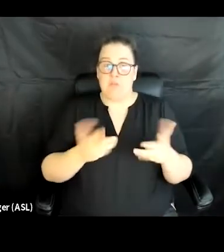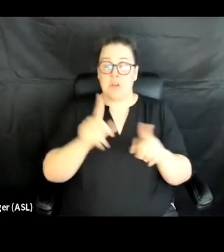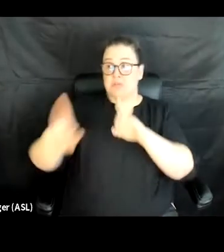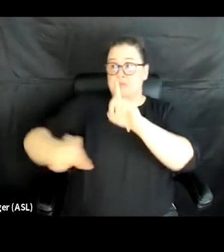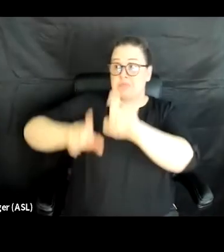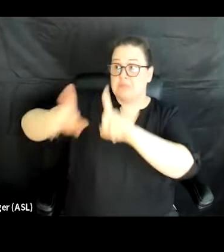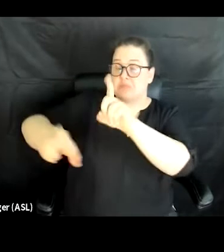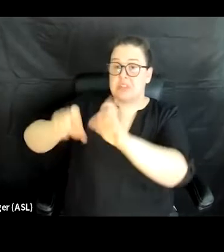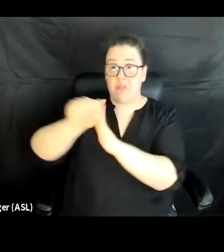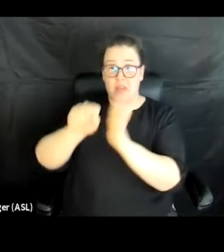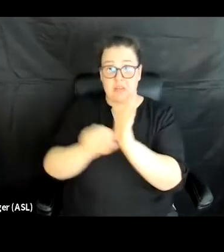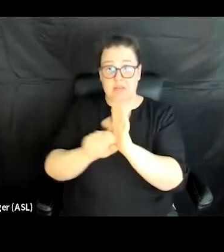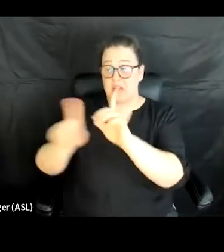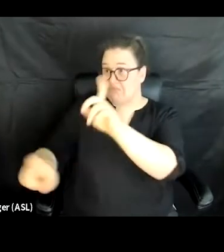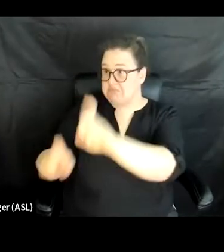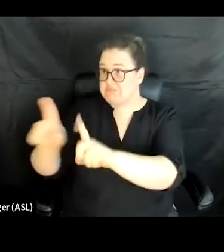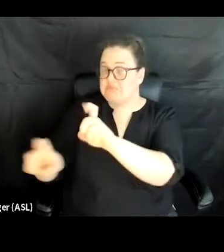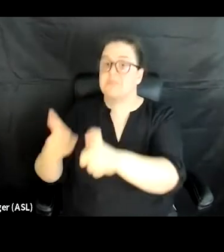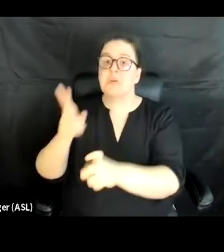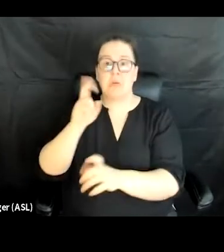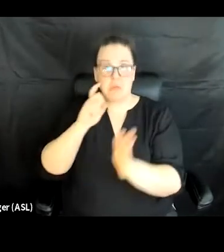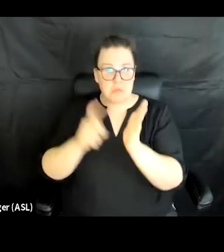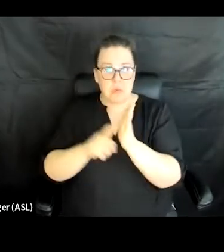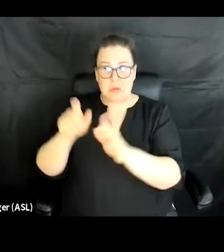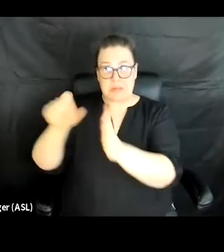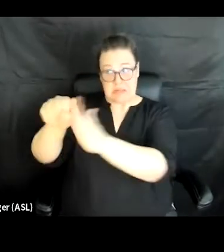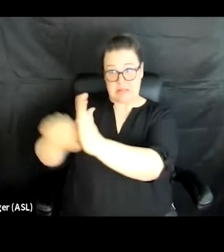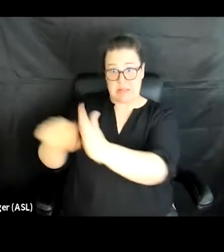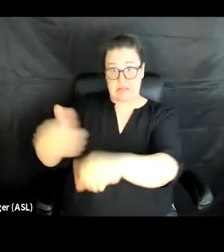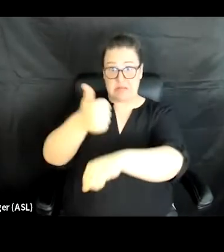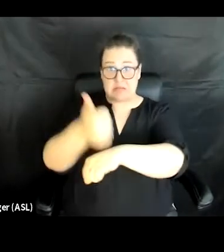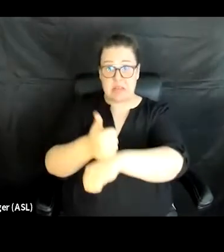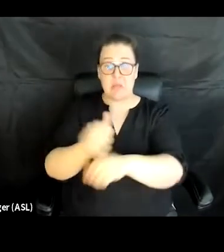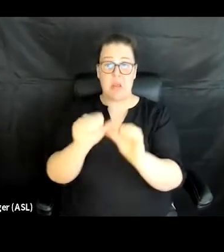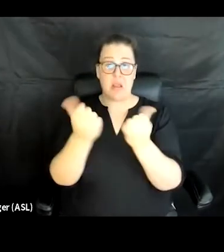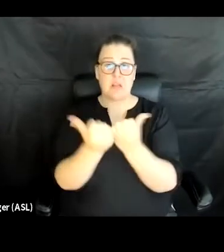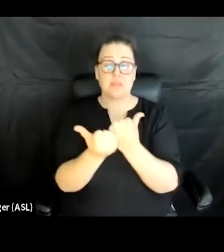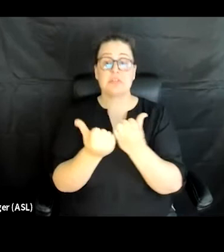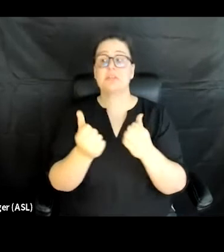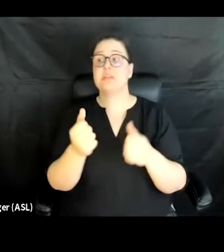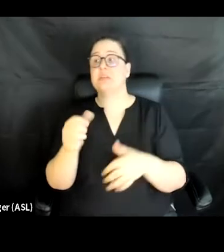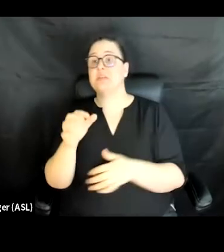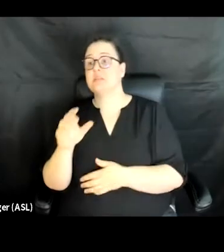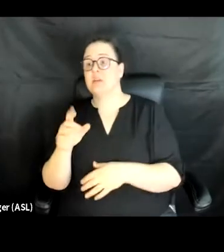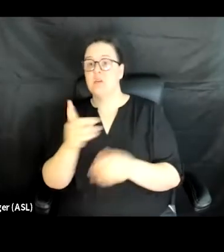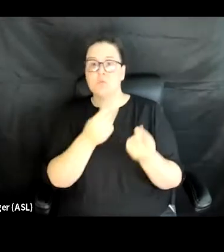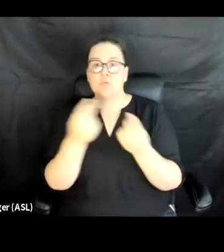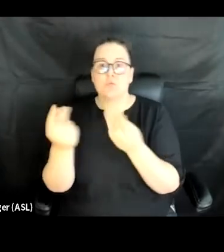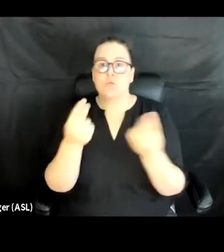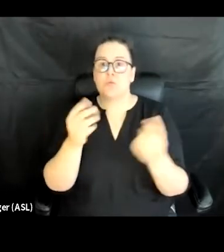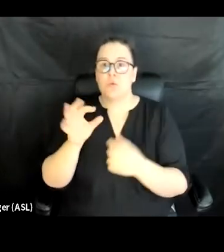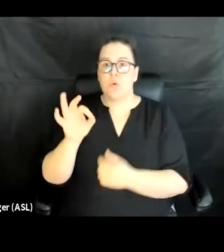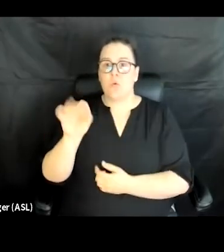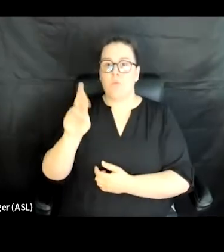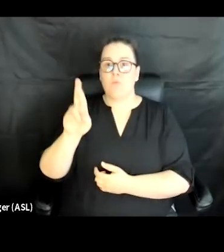that states are establishing agencies, task forces, advisory councils. Some have